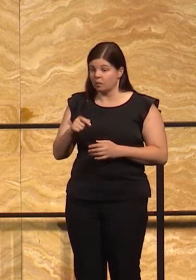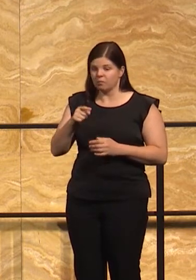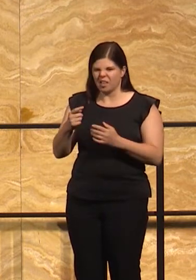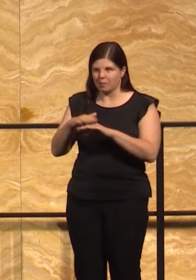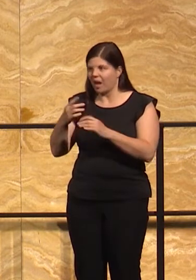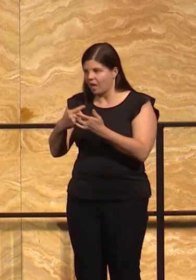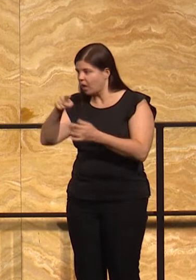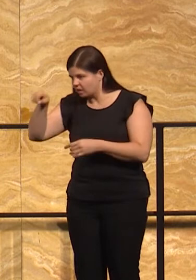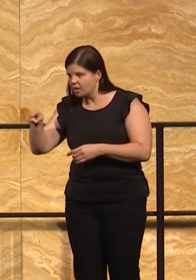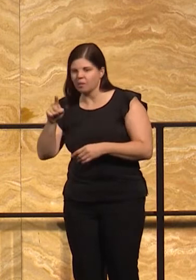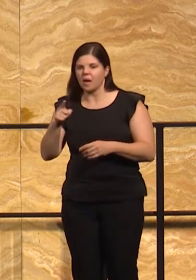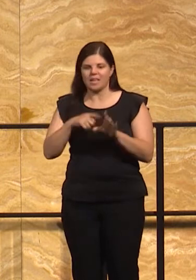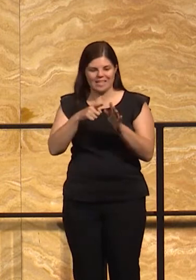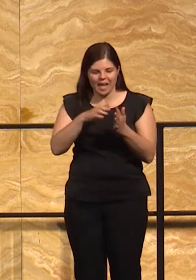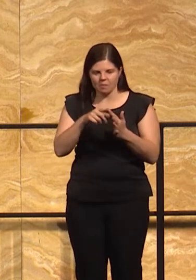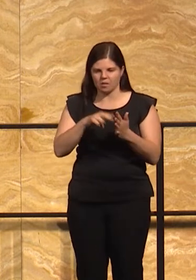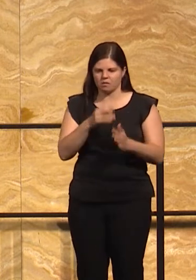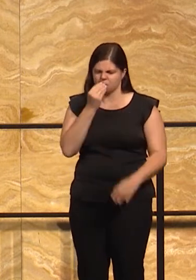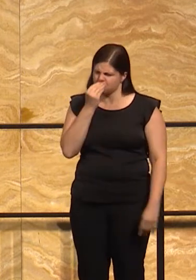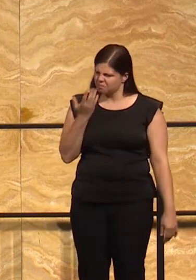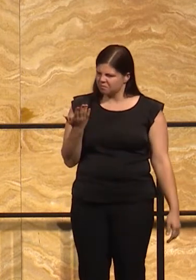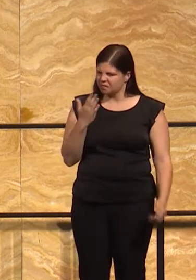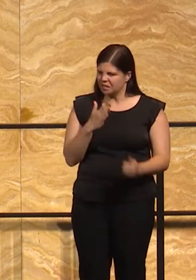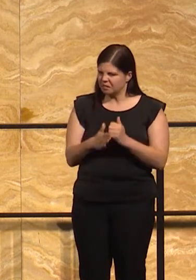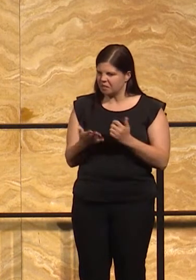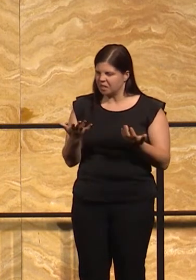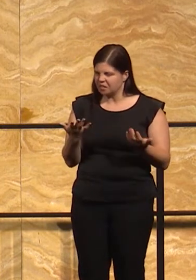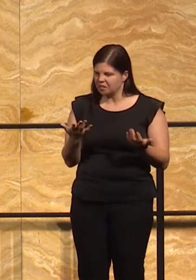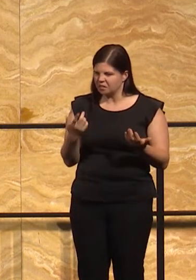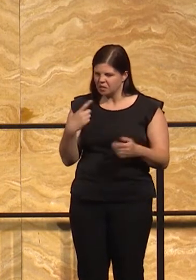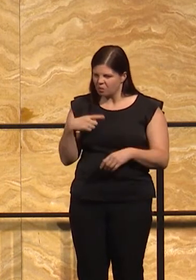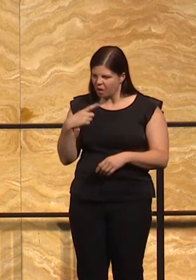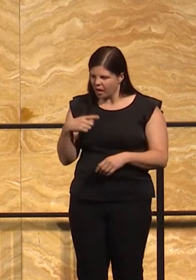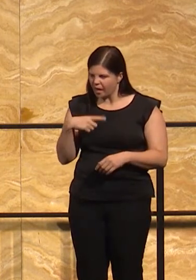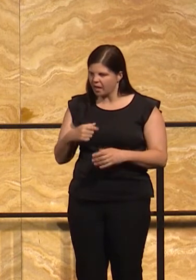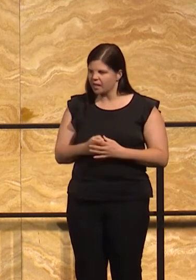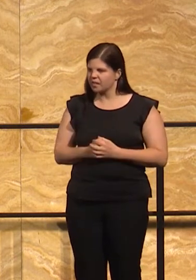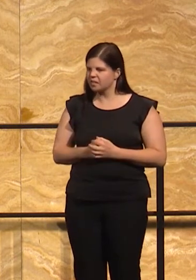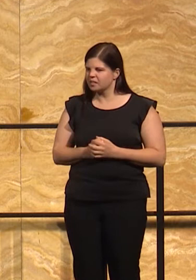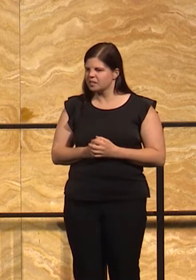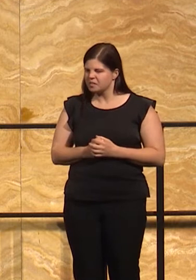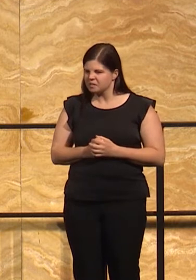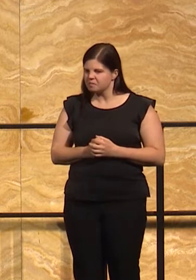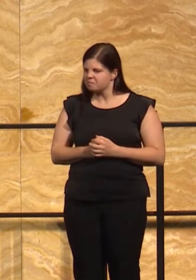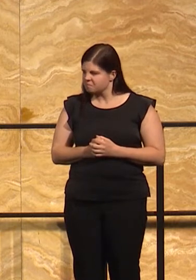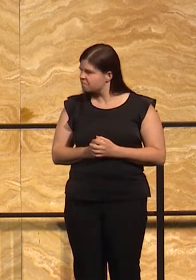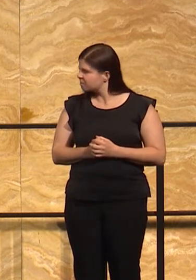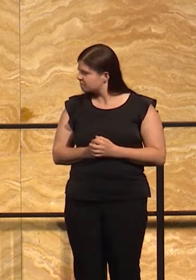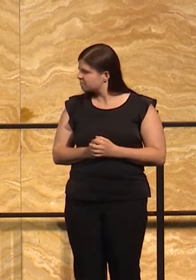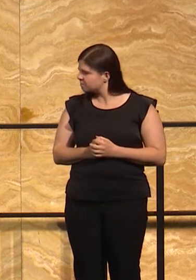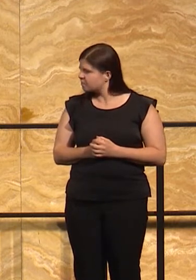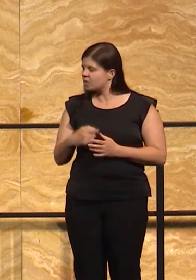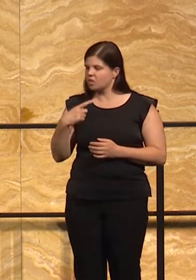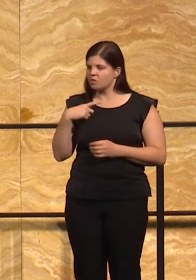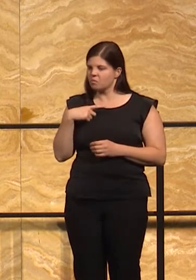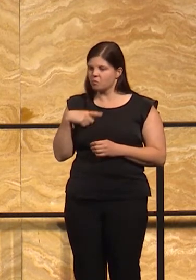Yemen. Why? Because Saudi Arabia is funding a good part of the